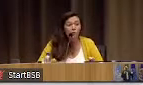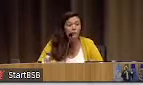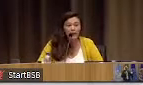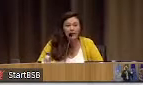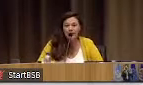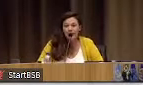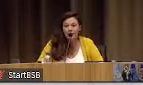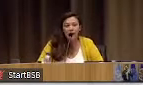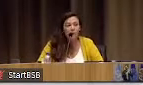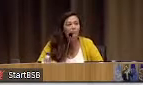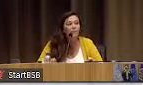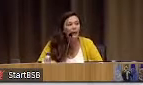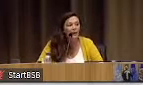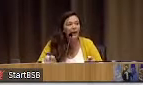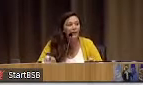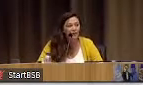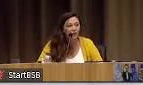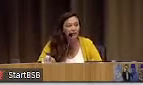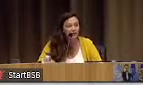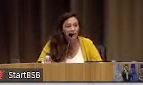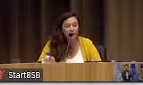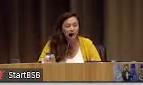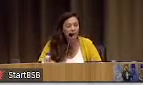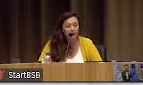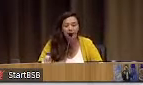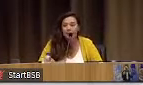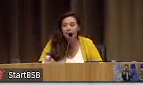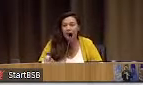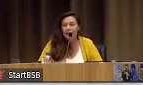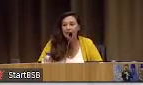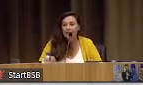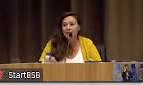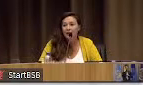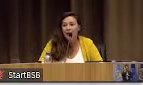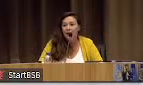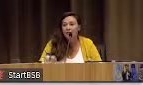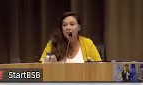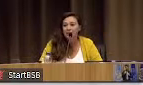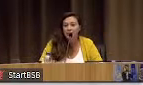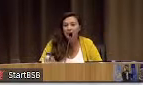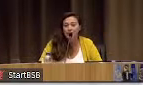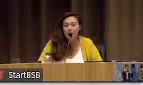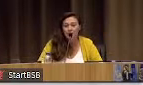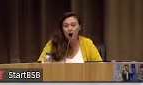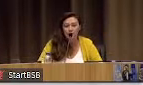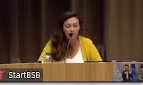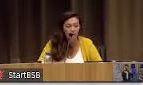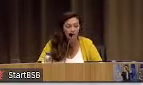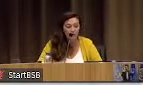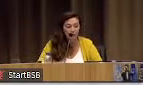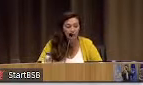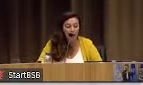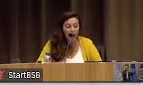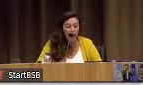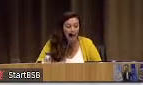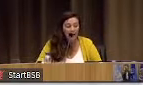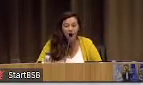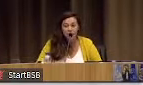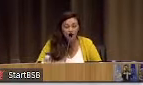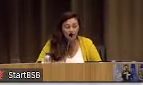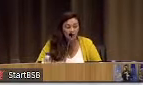published in the official gazette of the government. So we can say what is